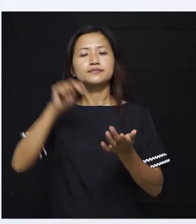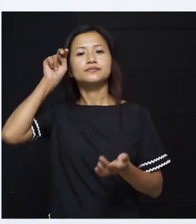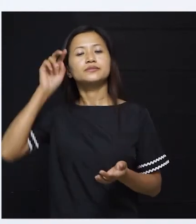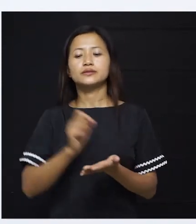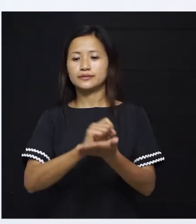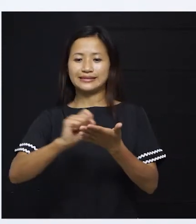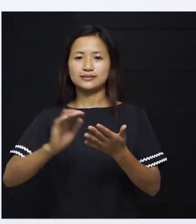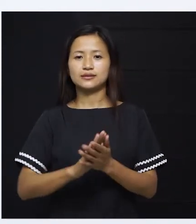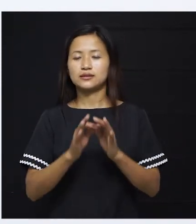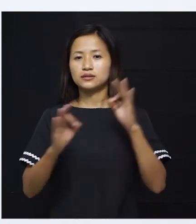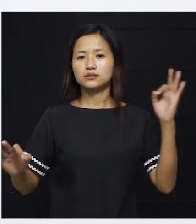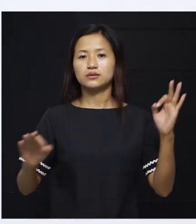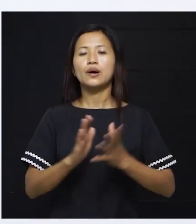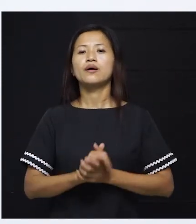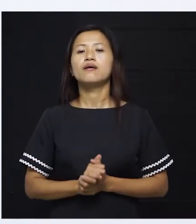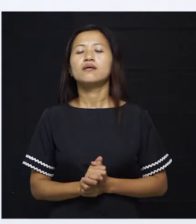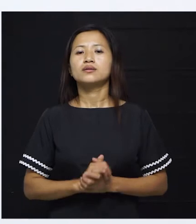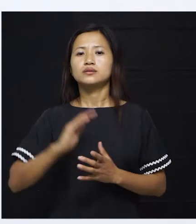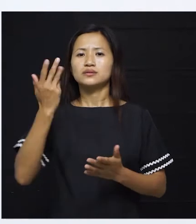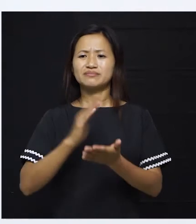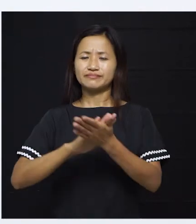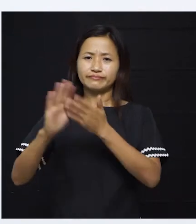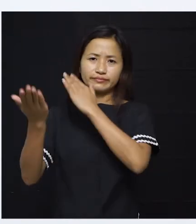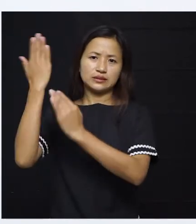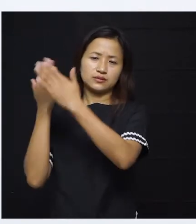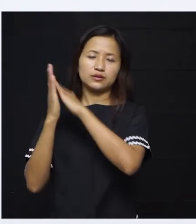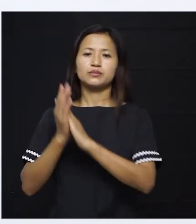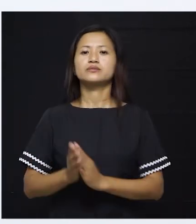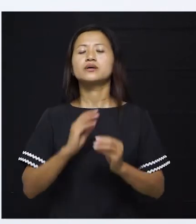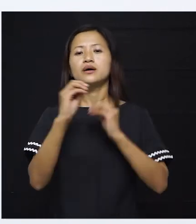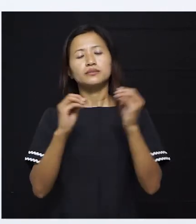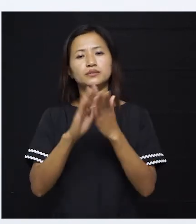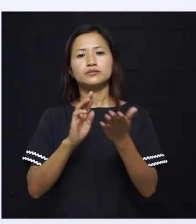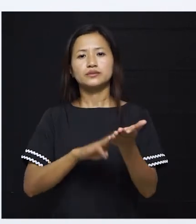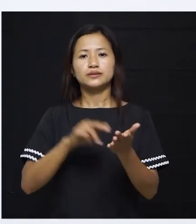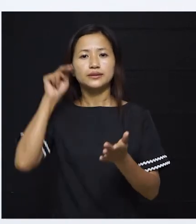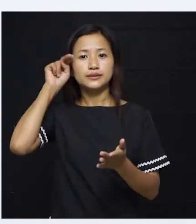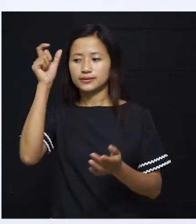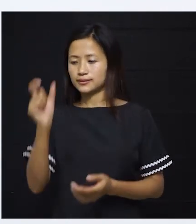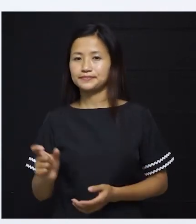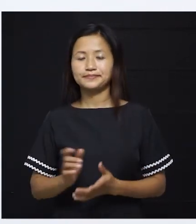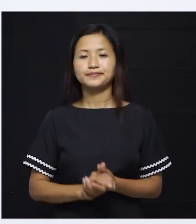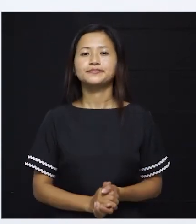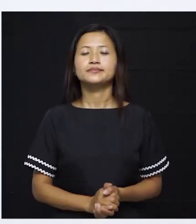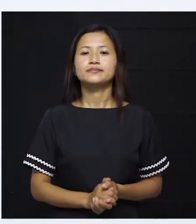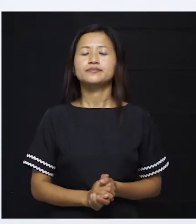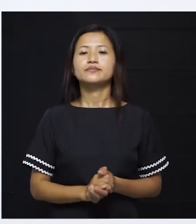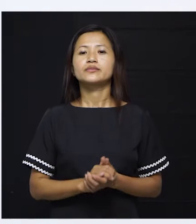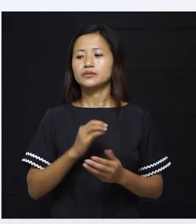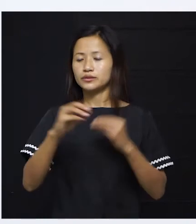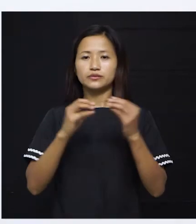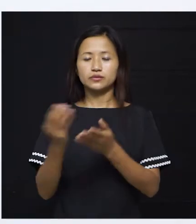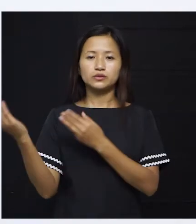written some stories, they have written some history about the Nagas. So with the help of these books, we get some information about